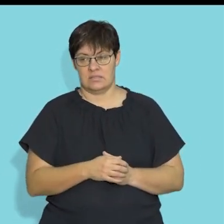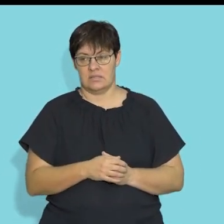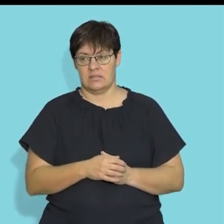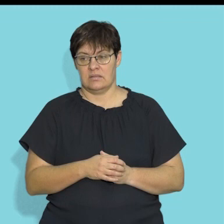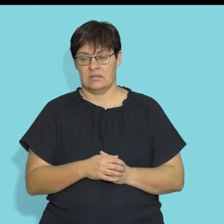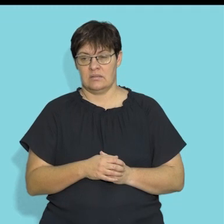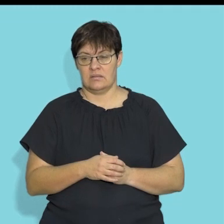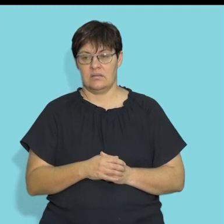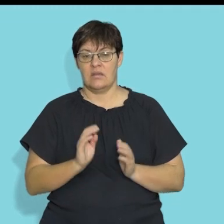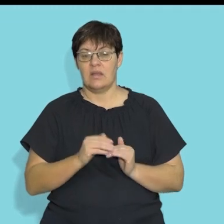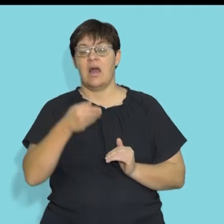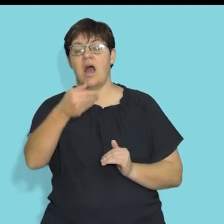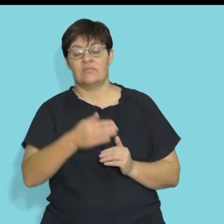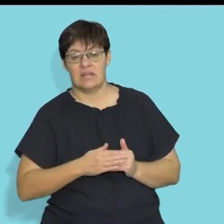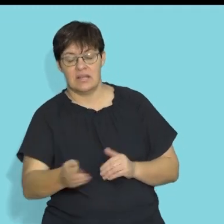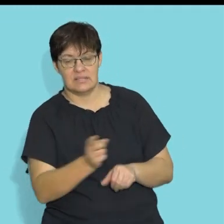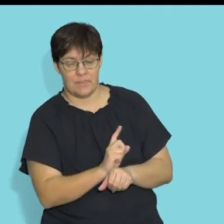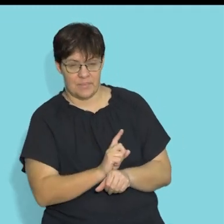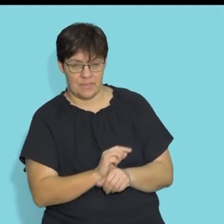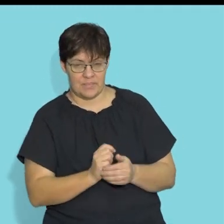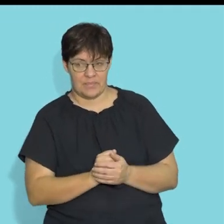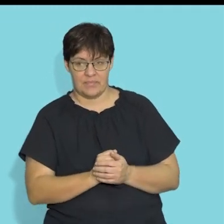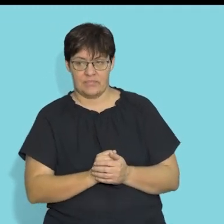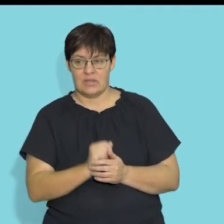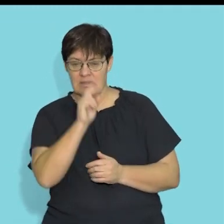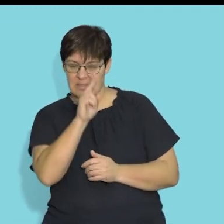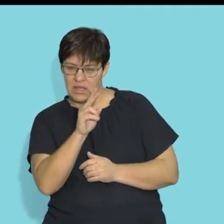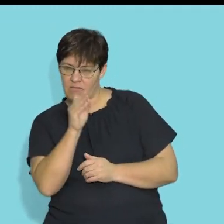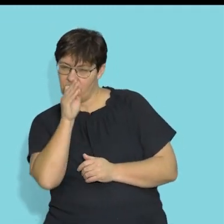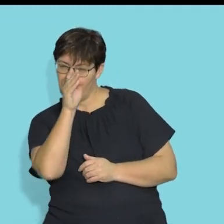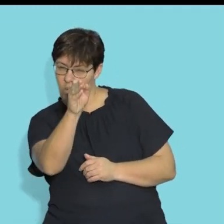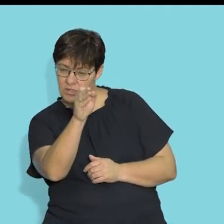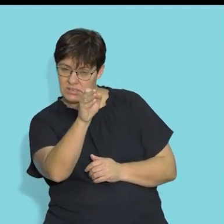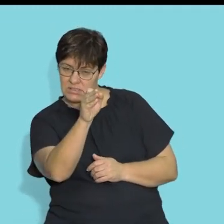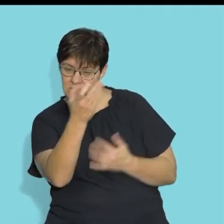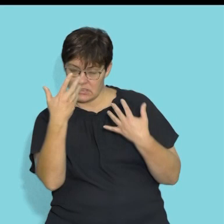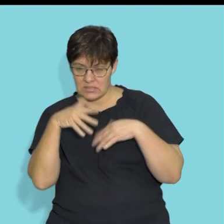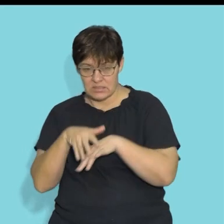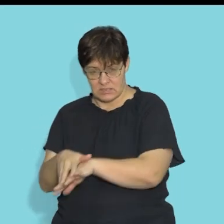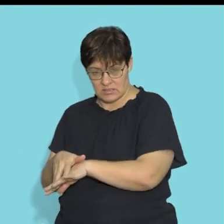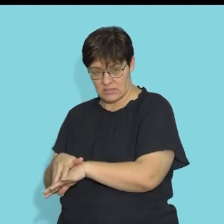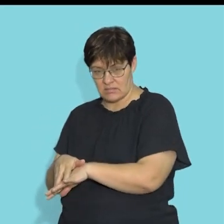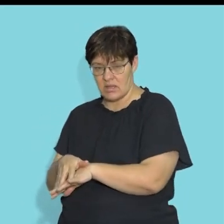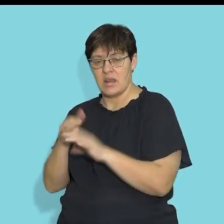this is now after a while. You can see that my forward reaction actually starts